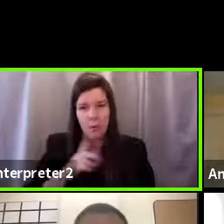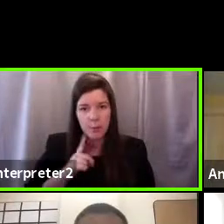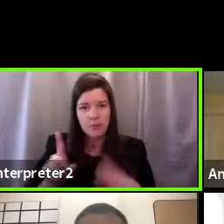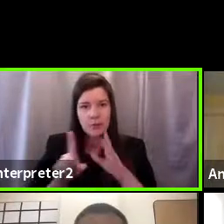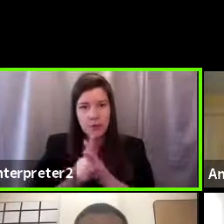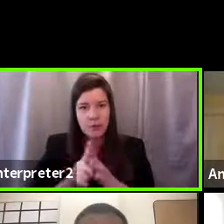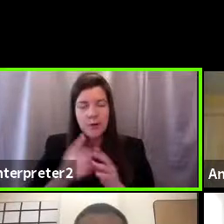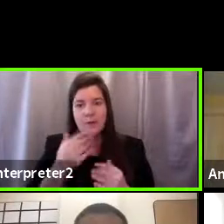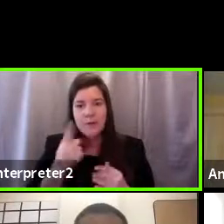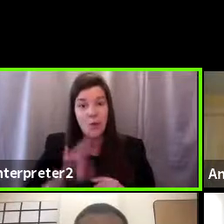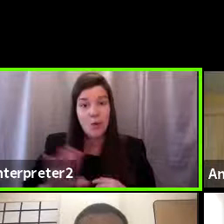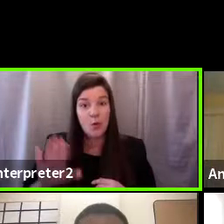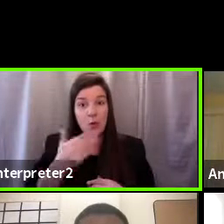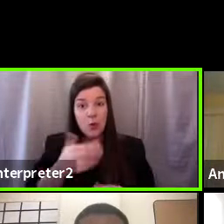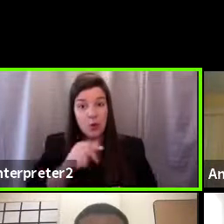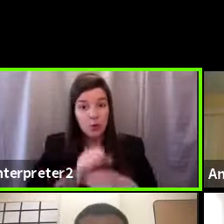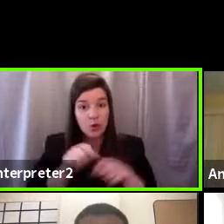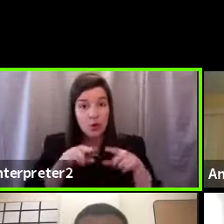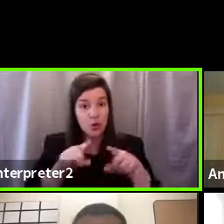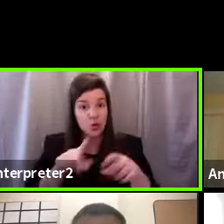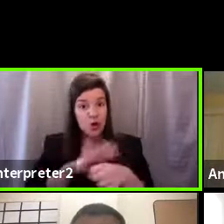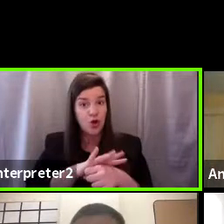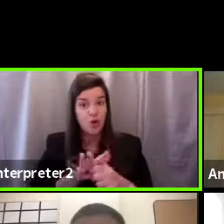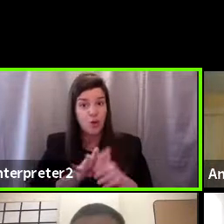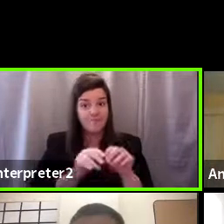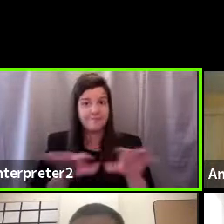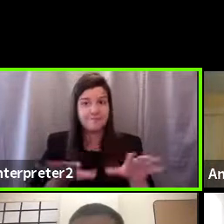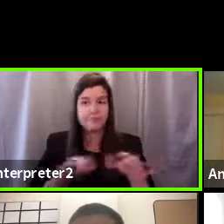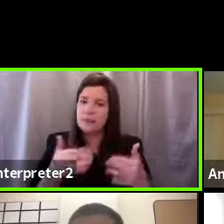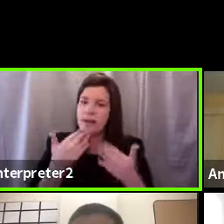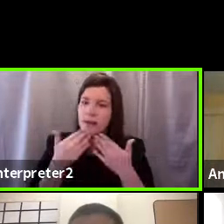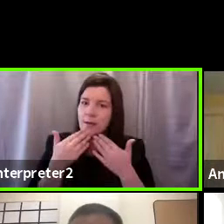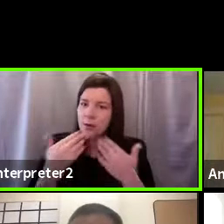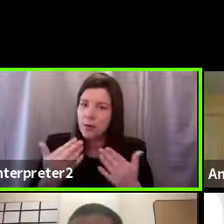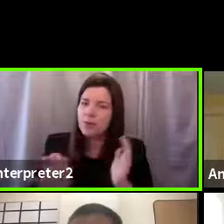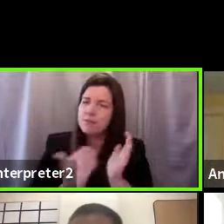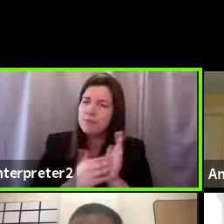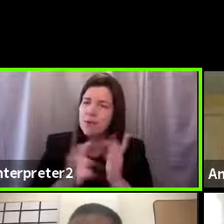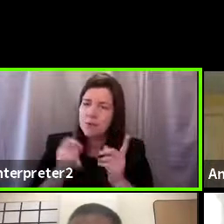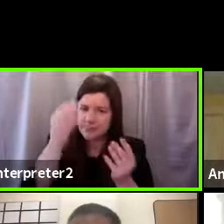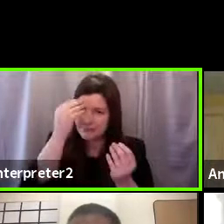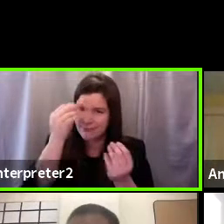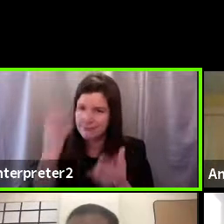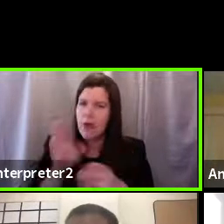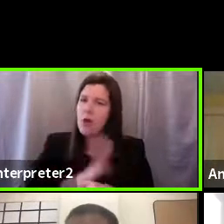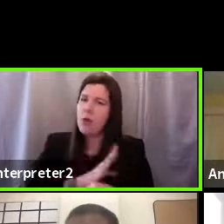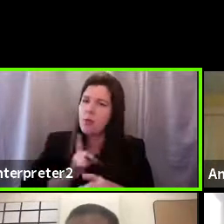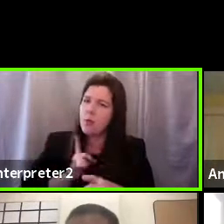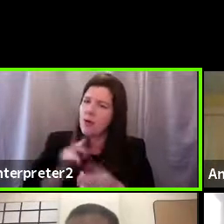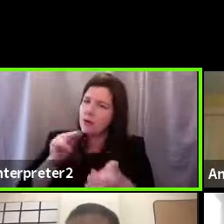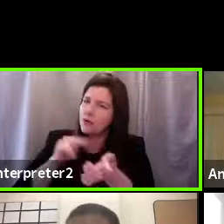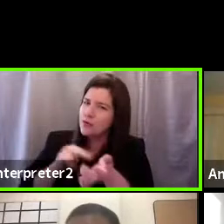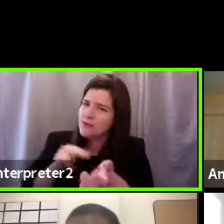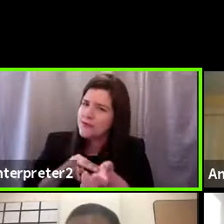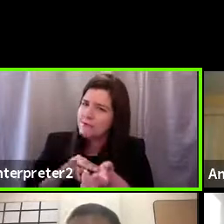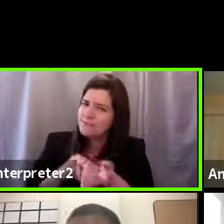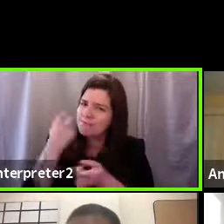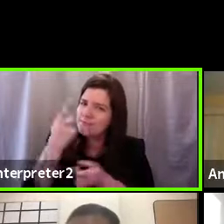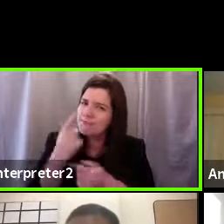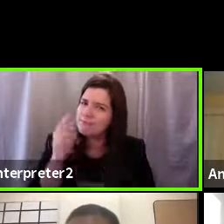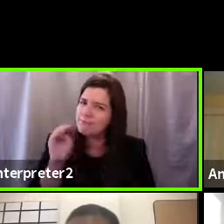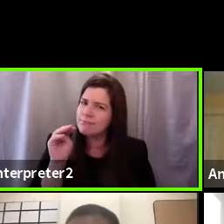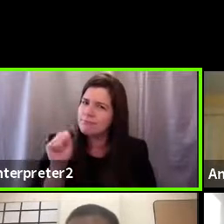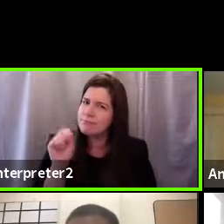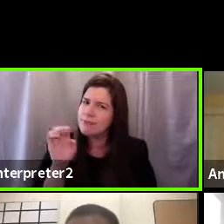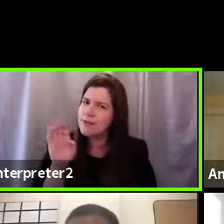the pandemic. I just want to, say a shout out to the Board of Nursing. Is the Board of Nursing, Ms. Evans, the only one